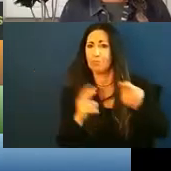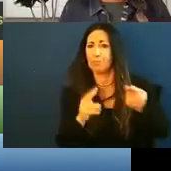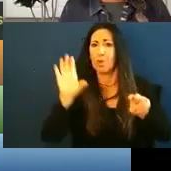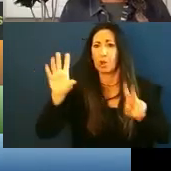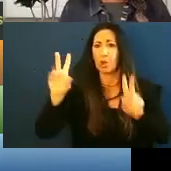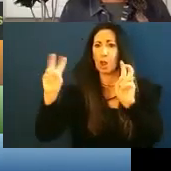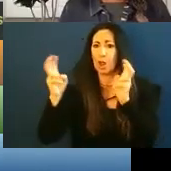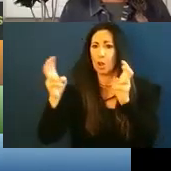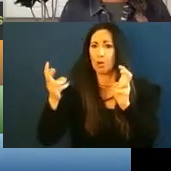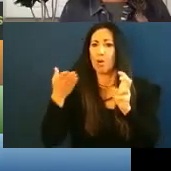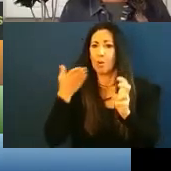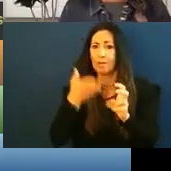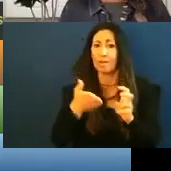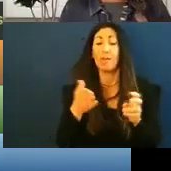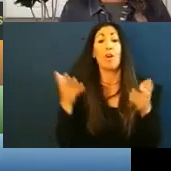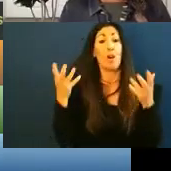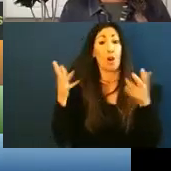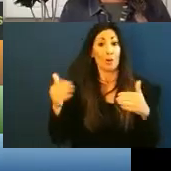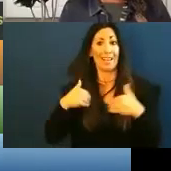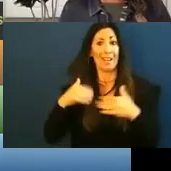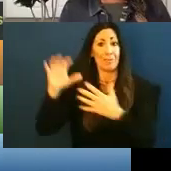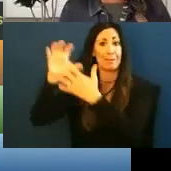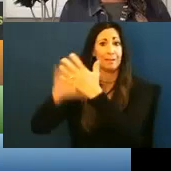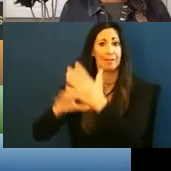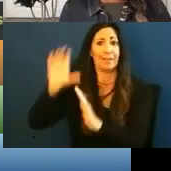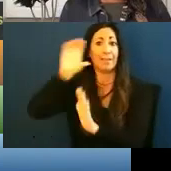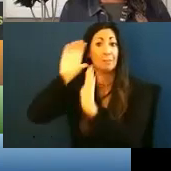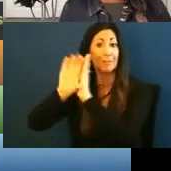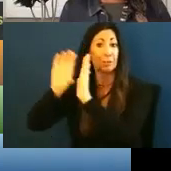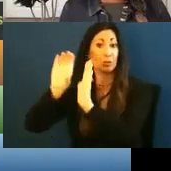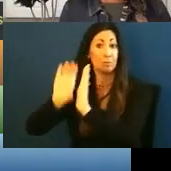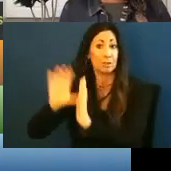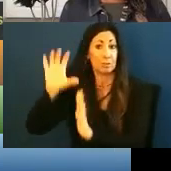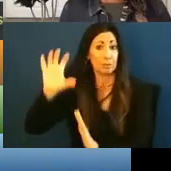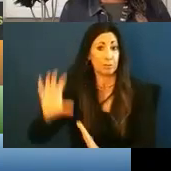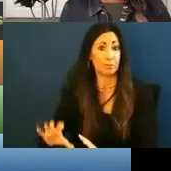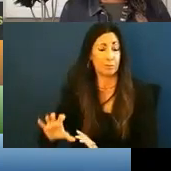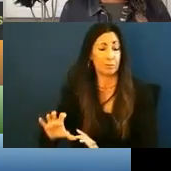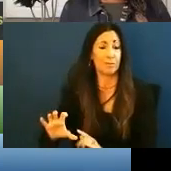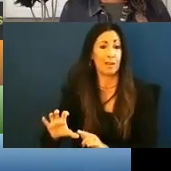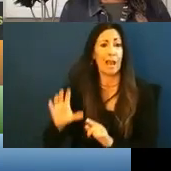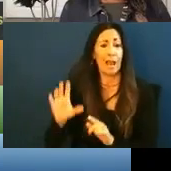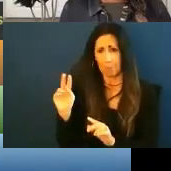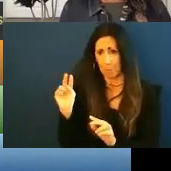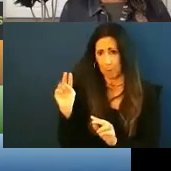I already have my gallery, and I'm going to show you how to make your gallery. I'm just looking for the